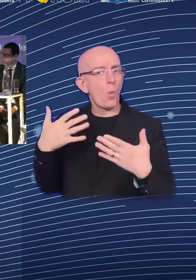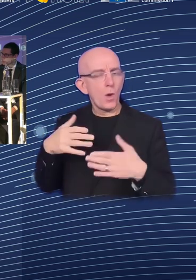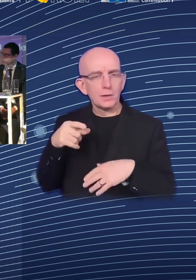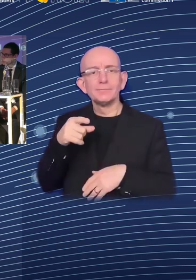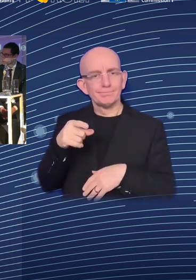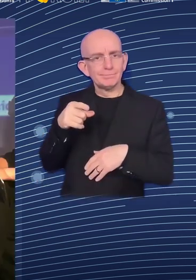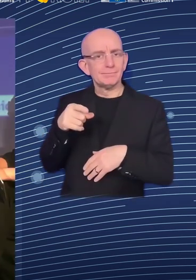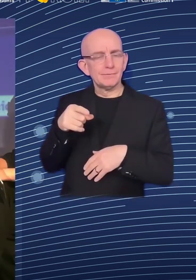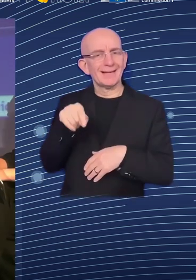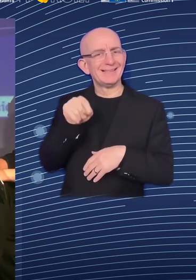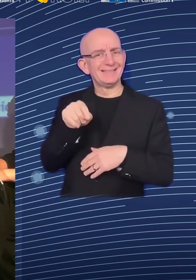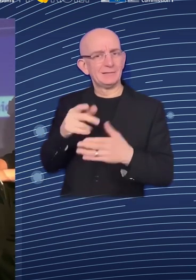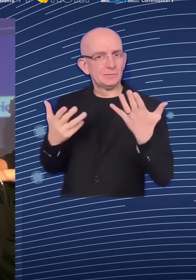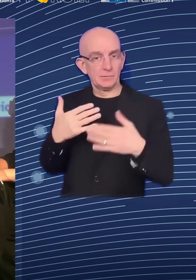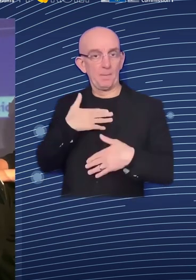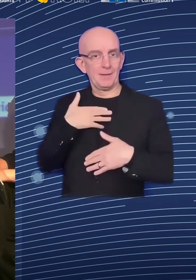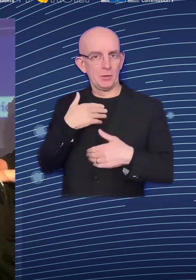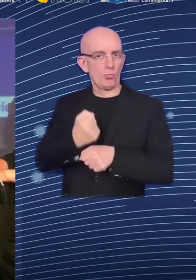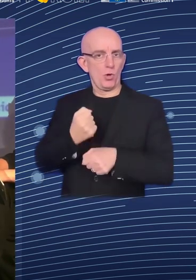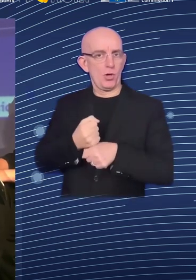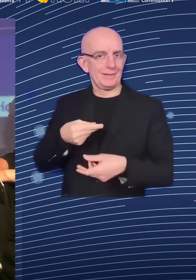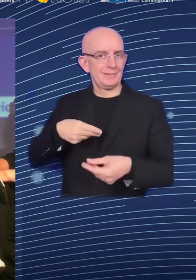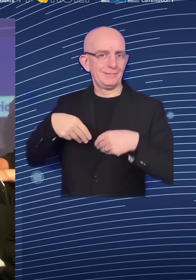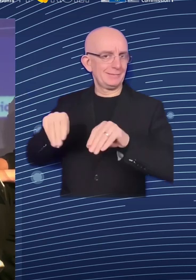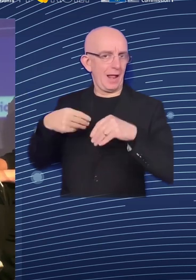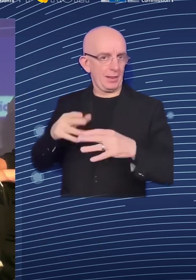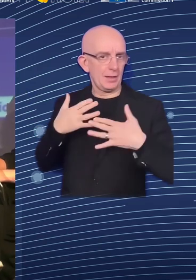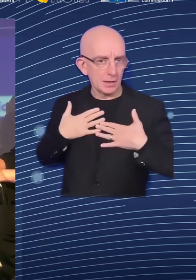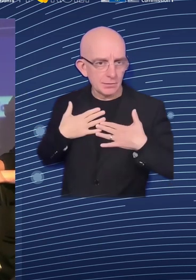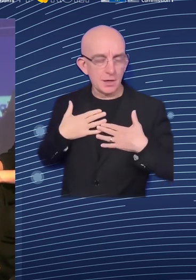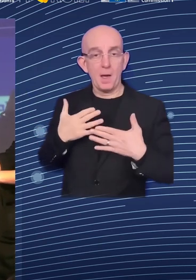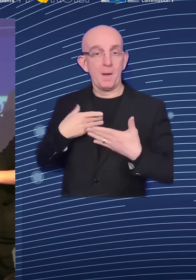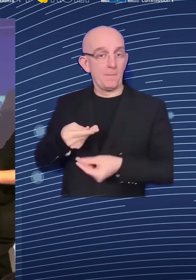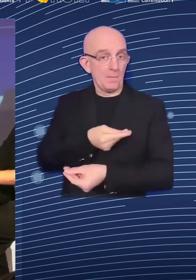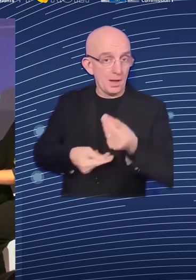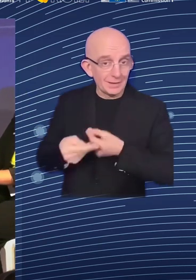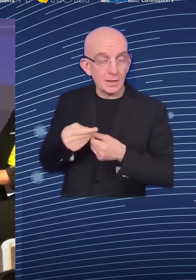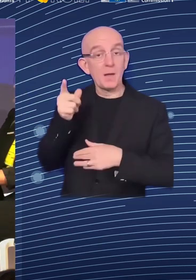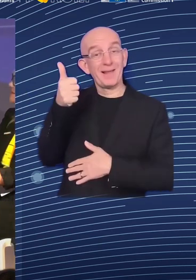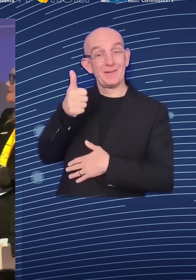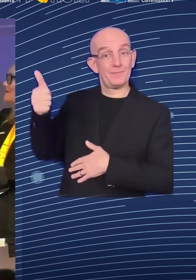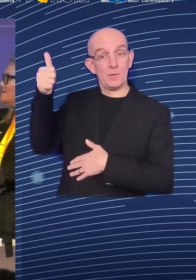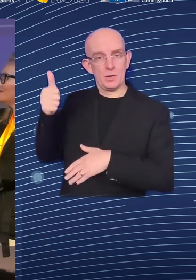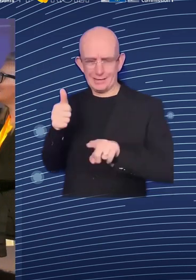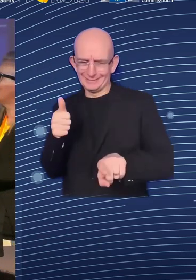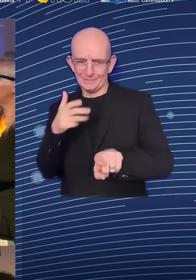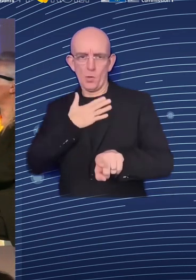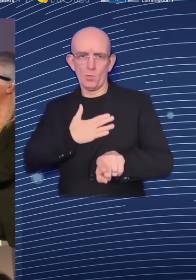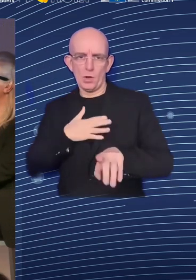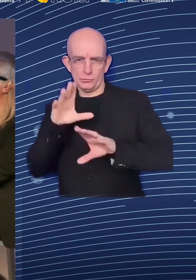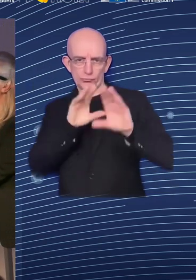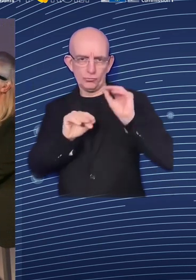hey, you need different types of skills. Python is cool, but you need to learn about